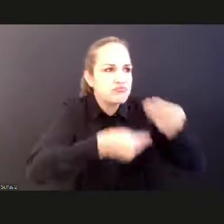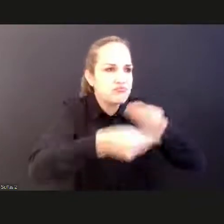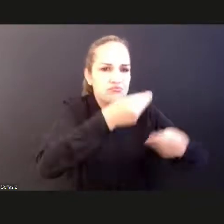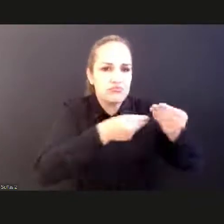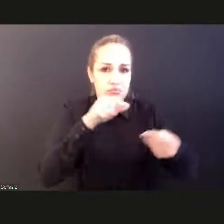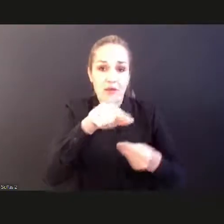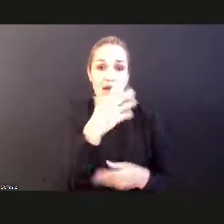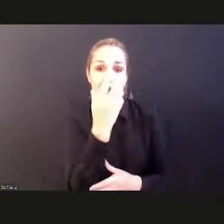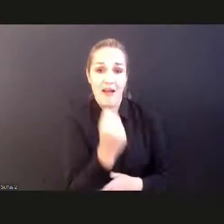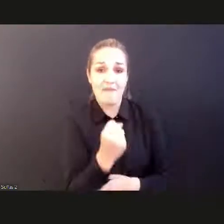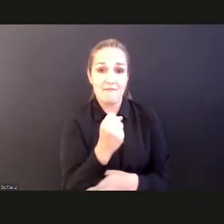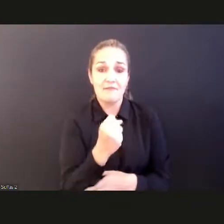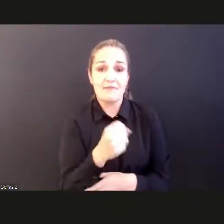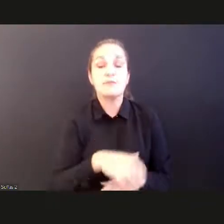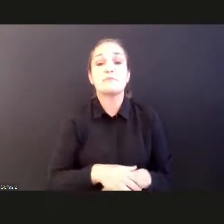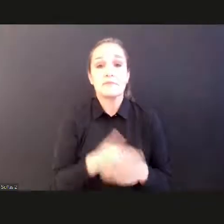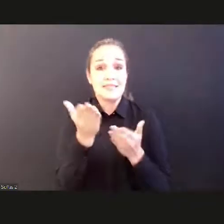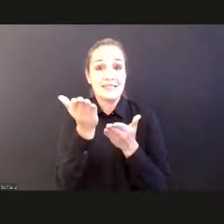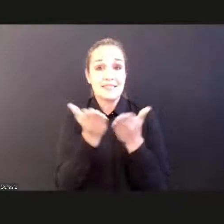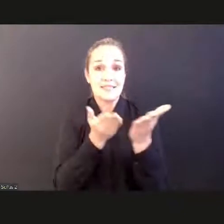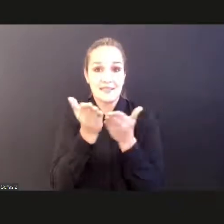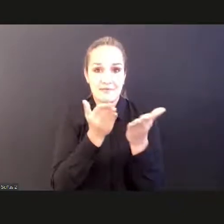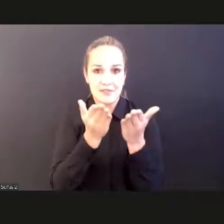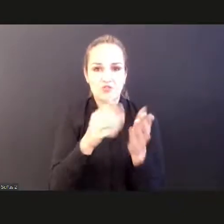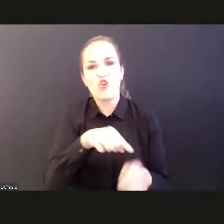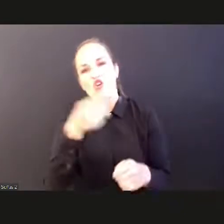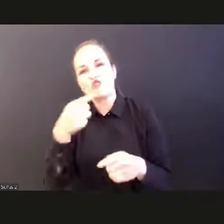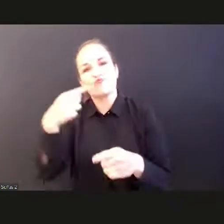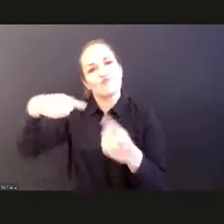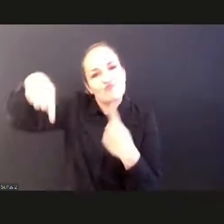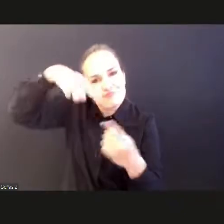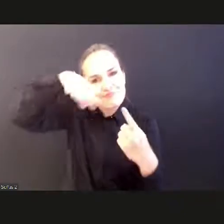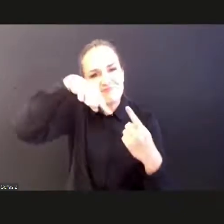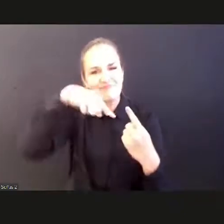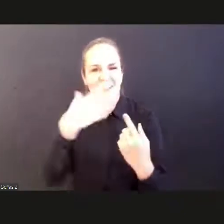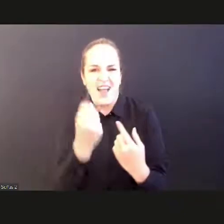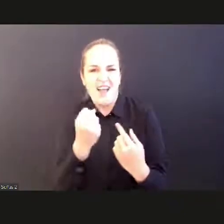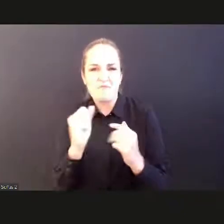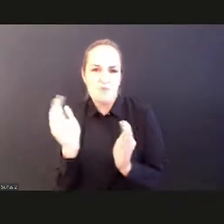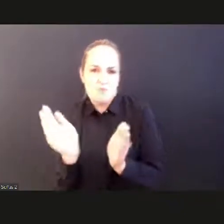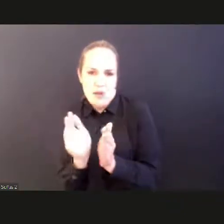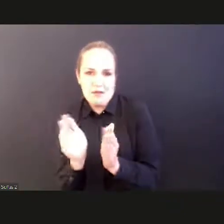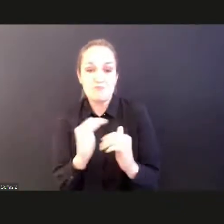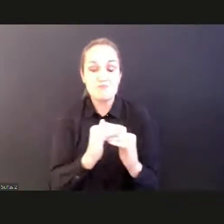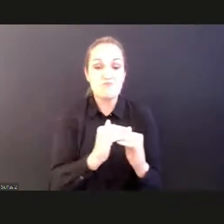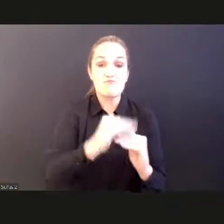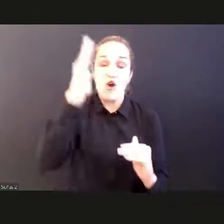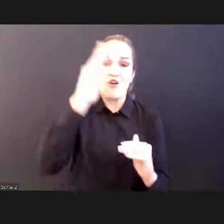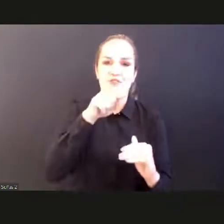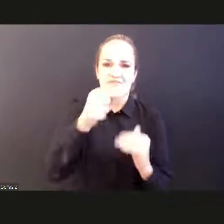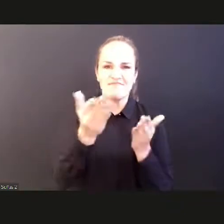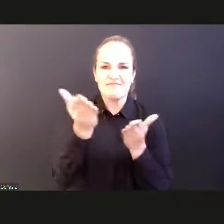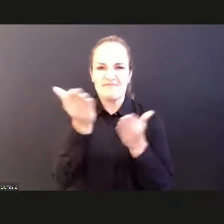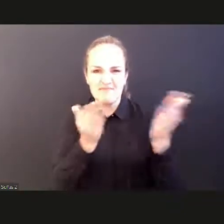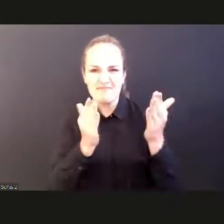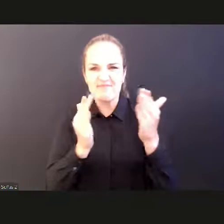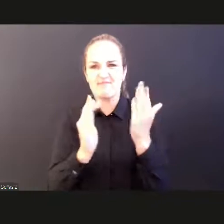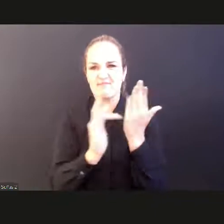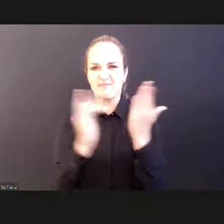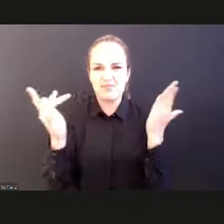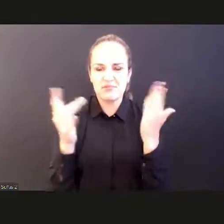services. A recent ECLAC report explained that the Caribbean is losing market share, with the travel